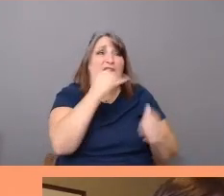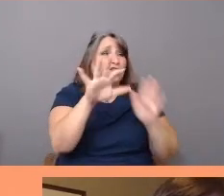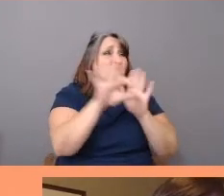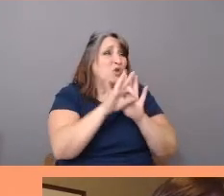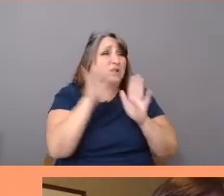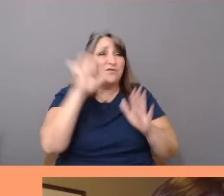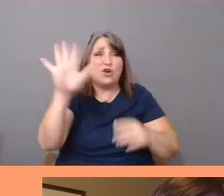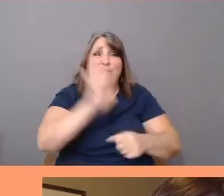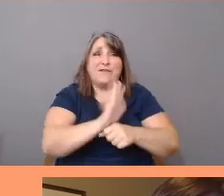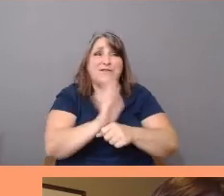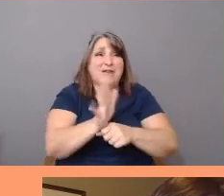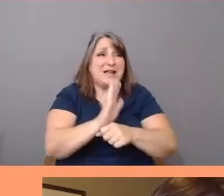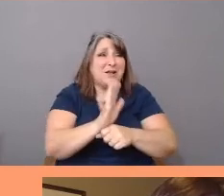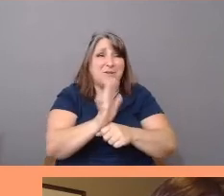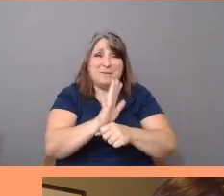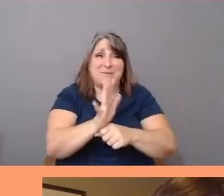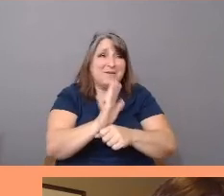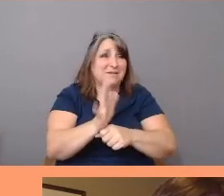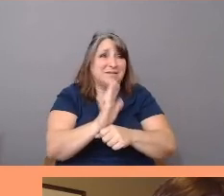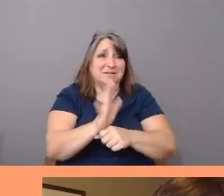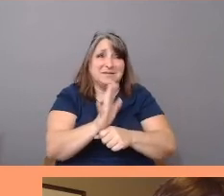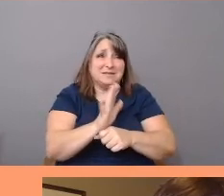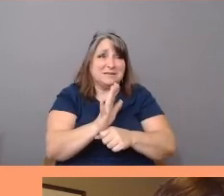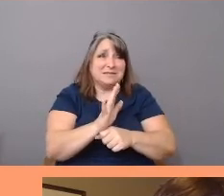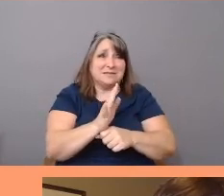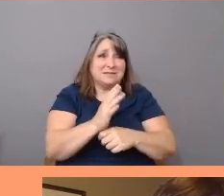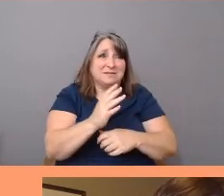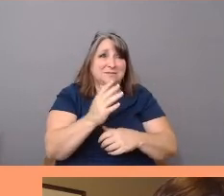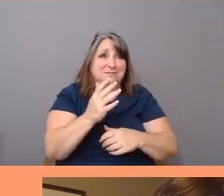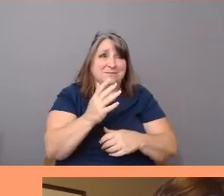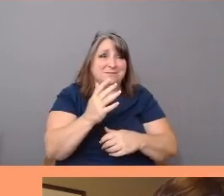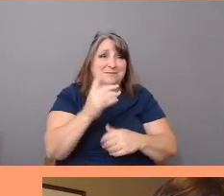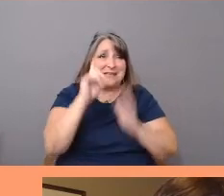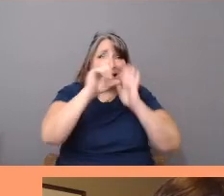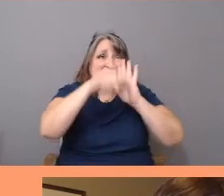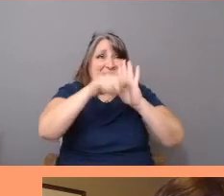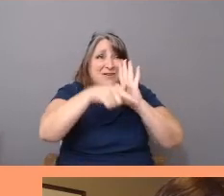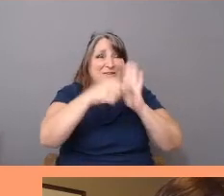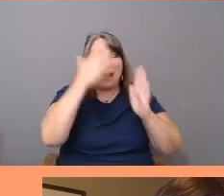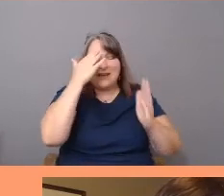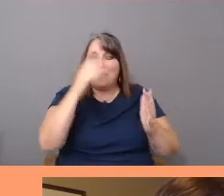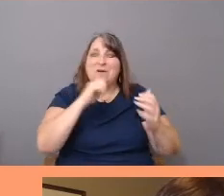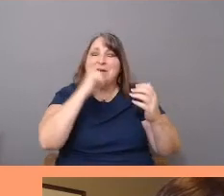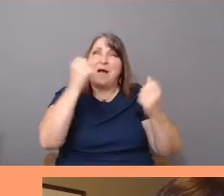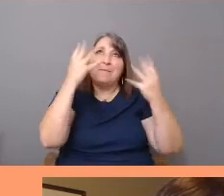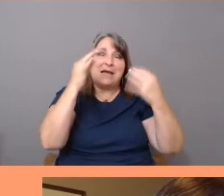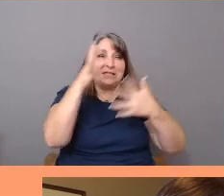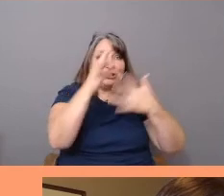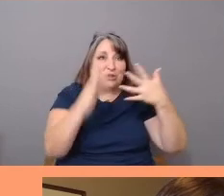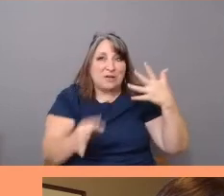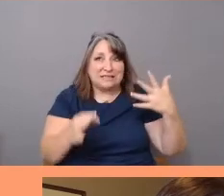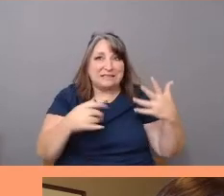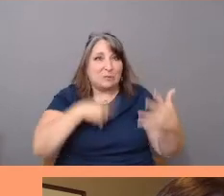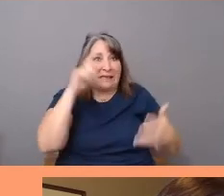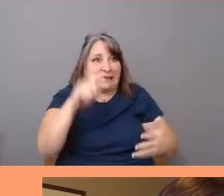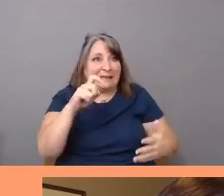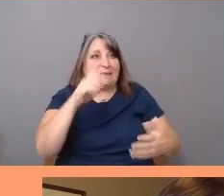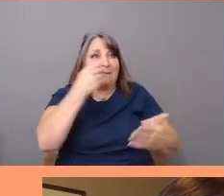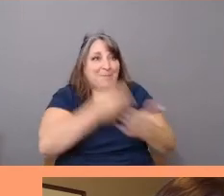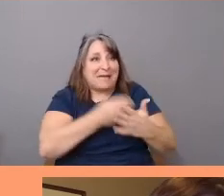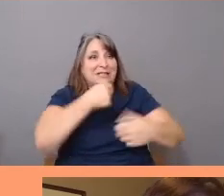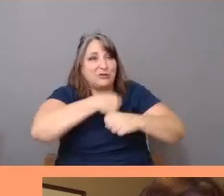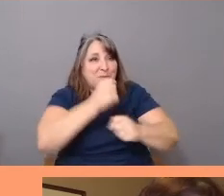way down the line. I just I know there's not a lot of choices for that first money in, and with